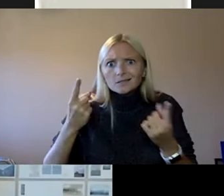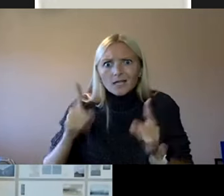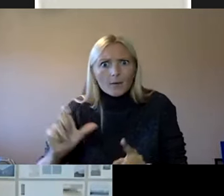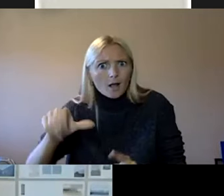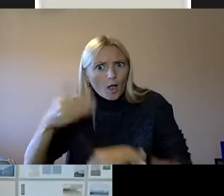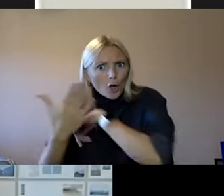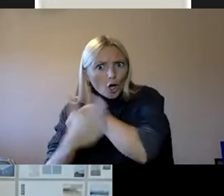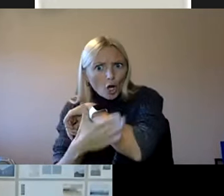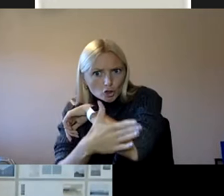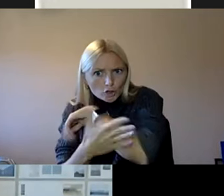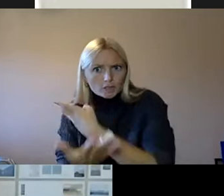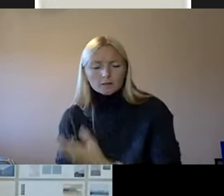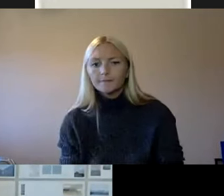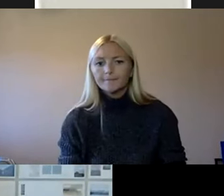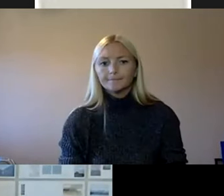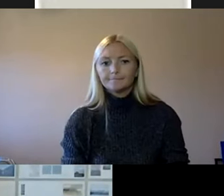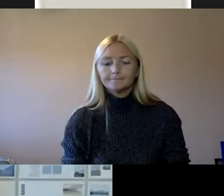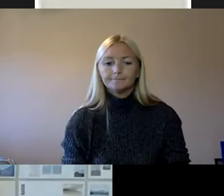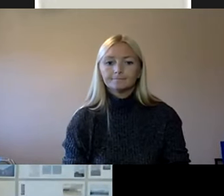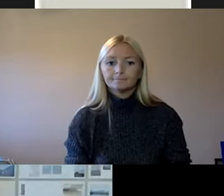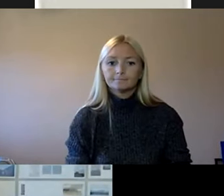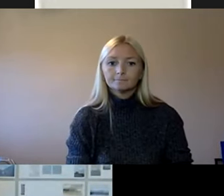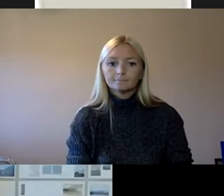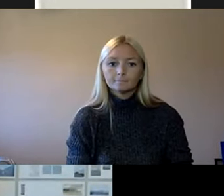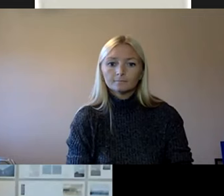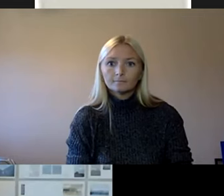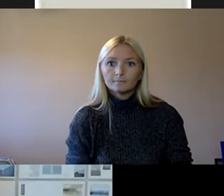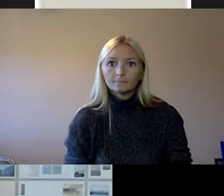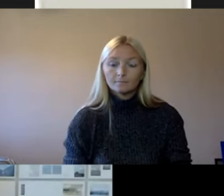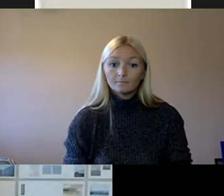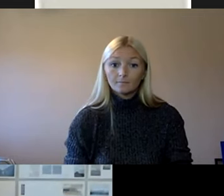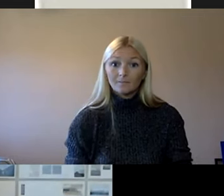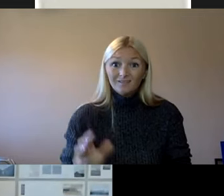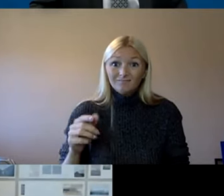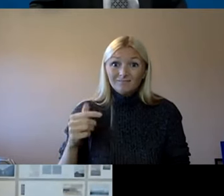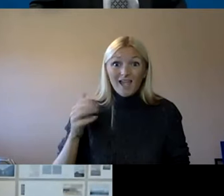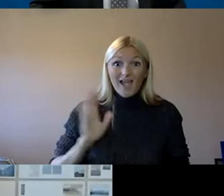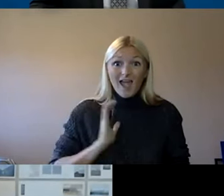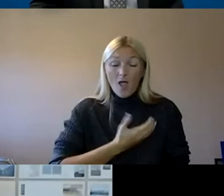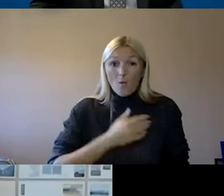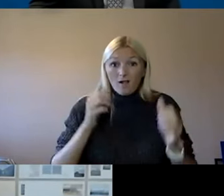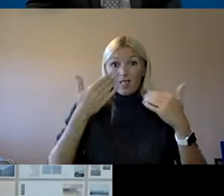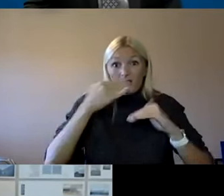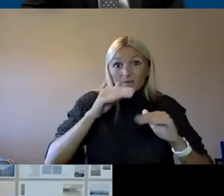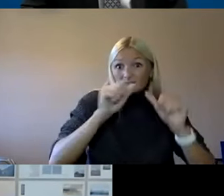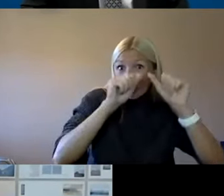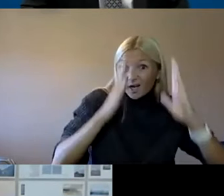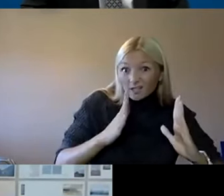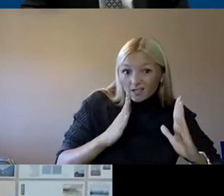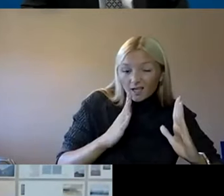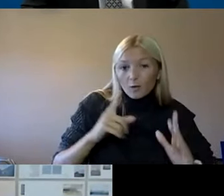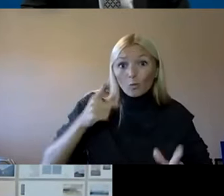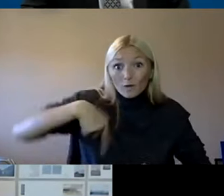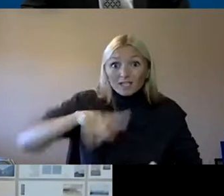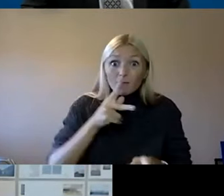continents, because those are pretty much our limits as architects, and we as professionals, we need to start